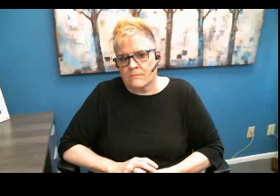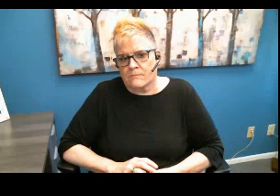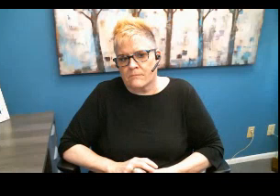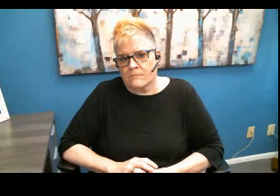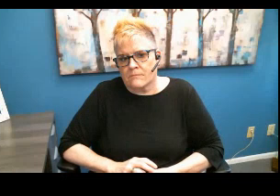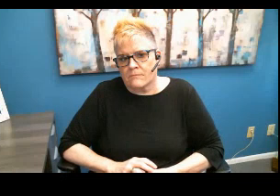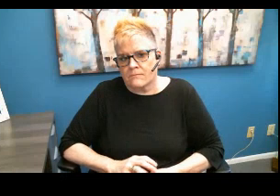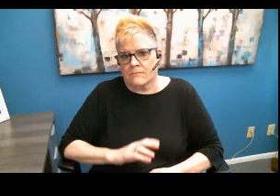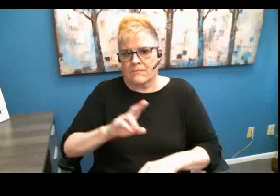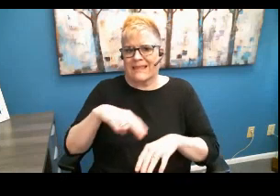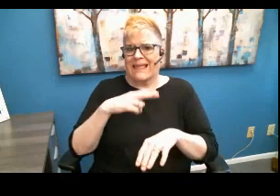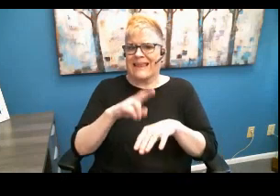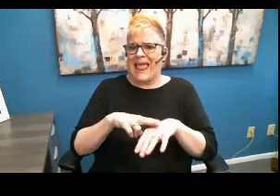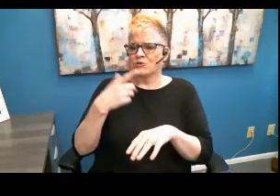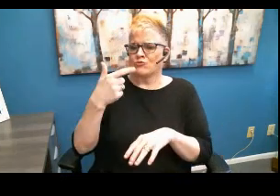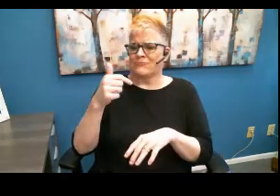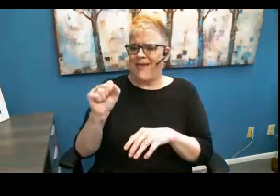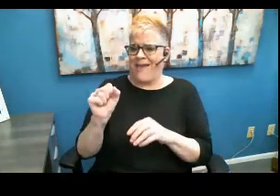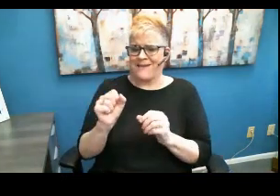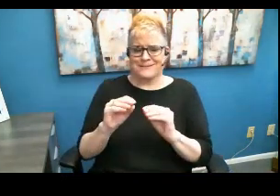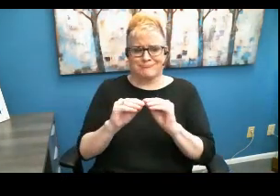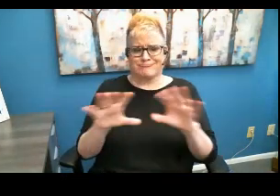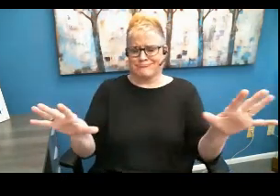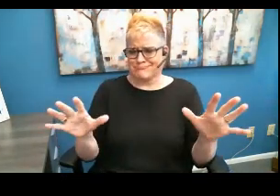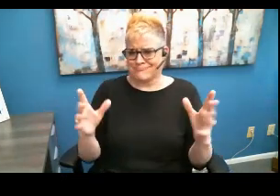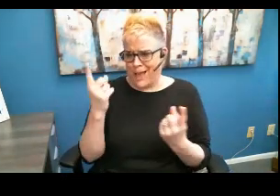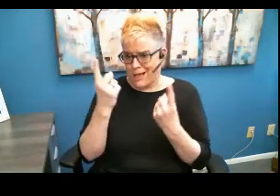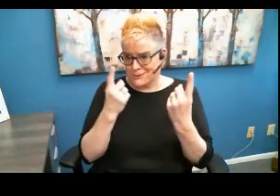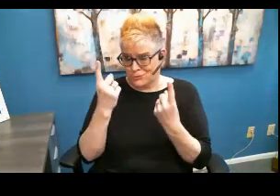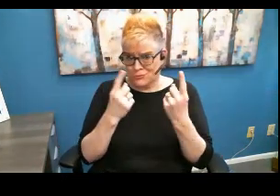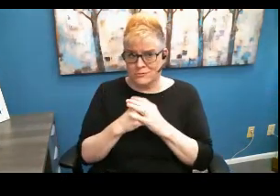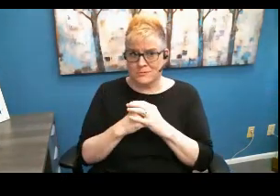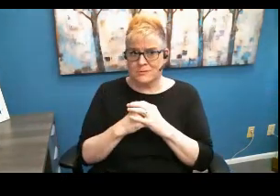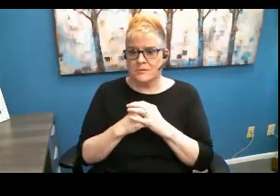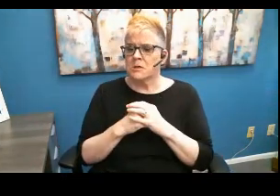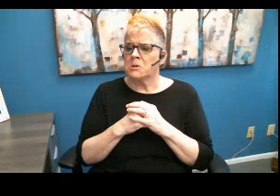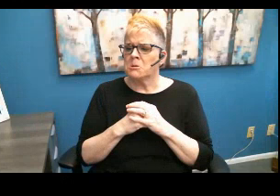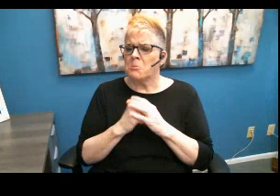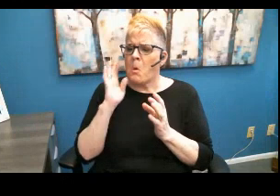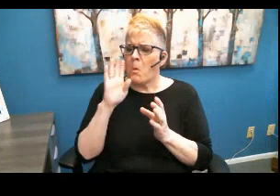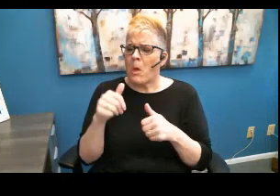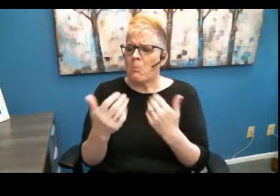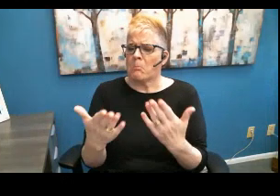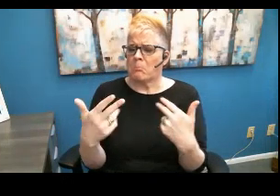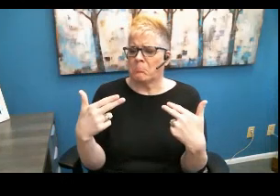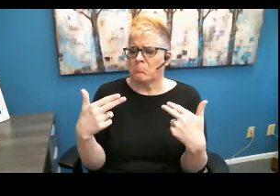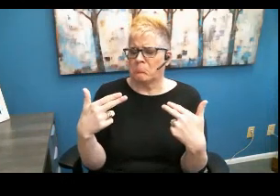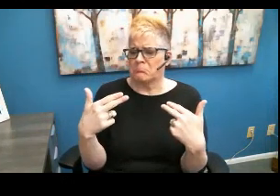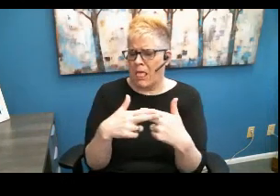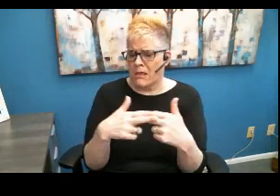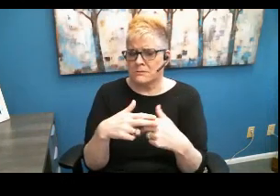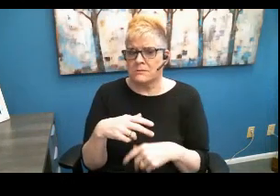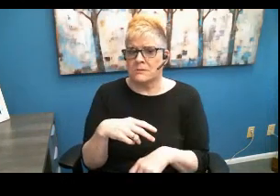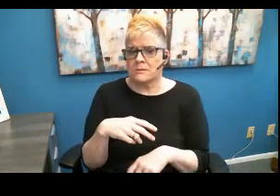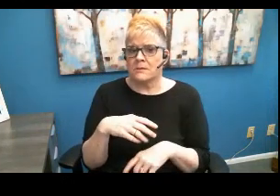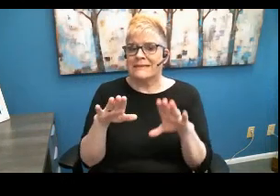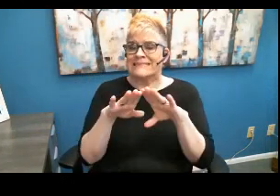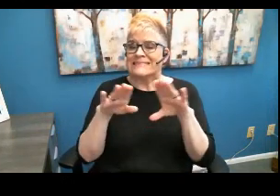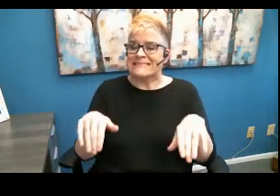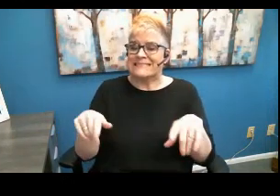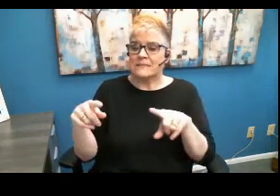supply considerations. Again, this information will be available, but the point of this is system reliability.